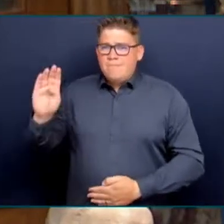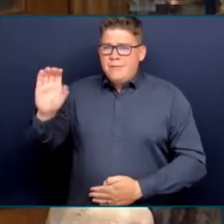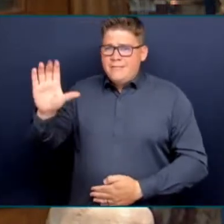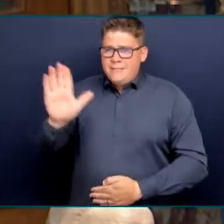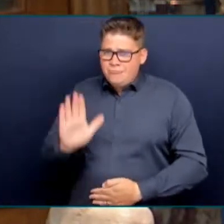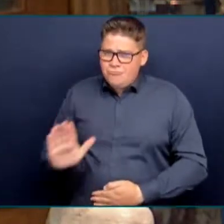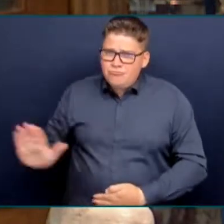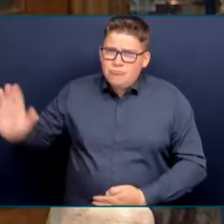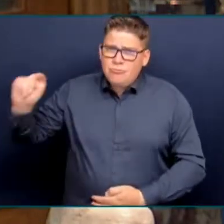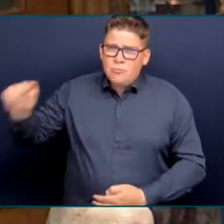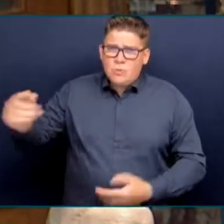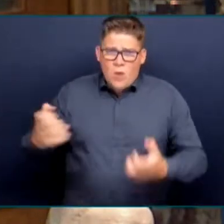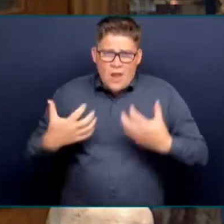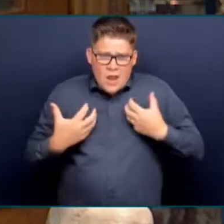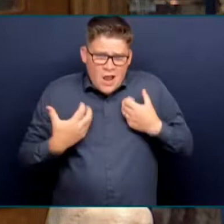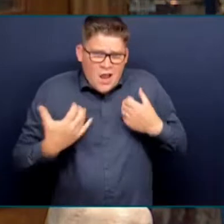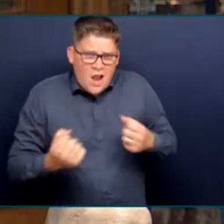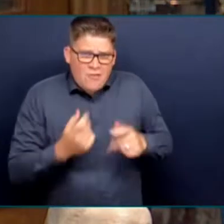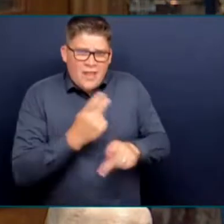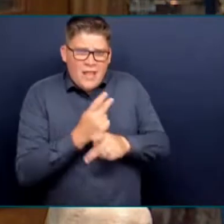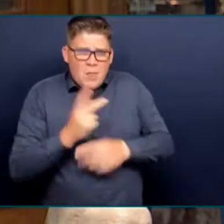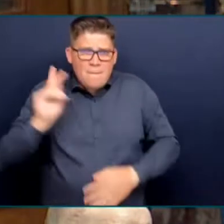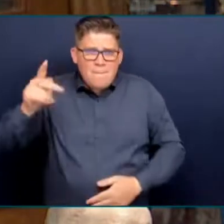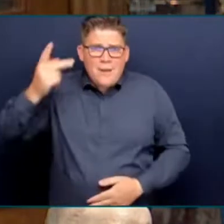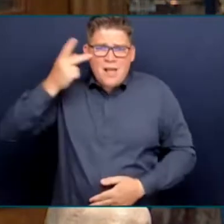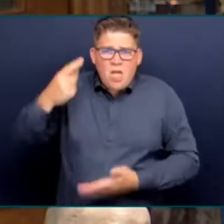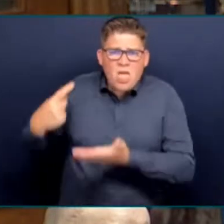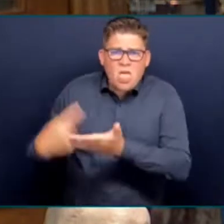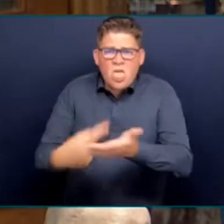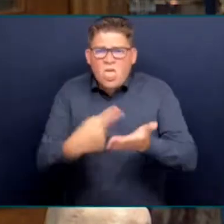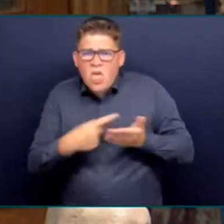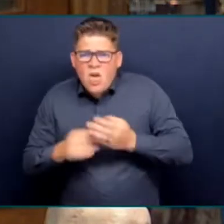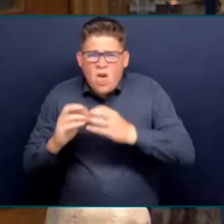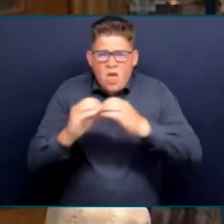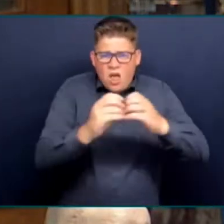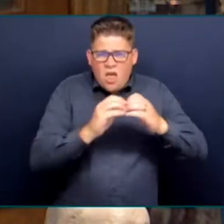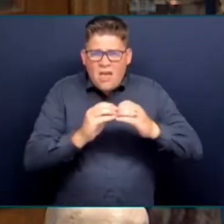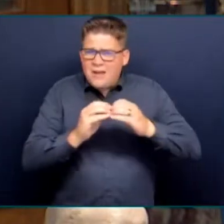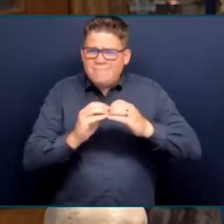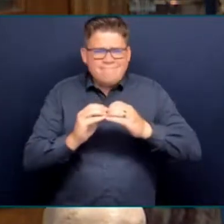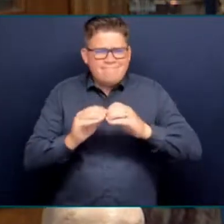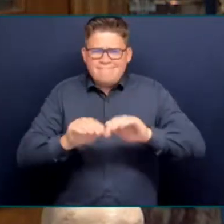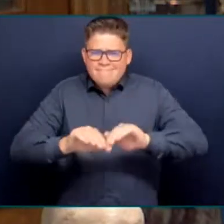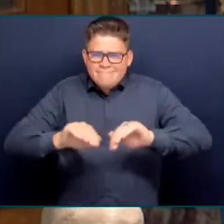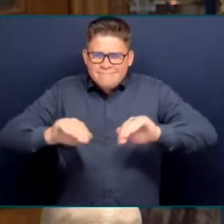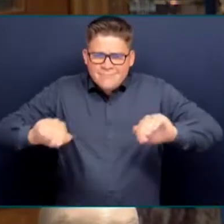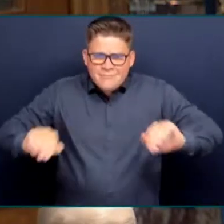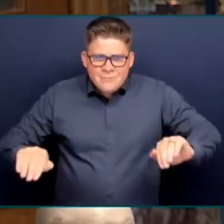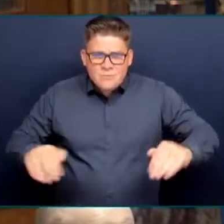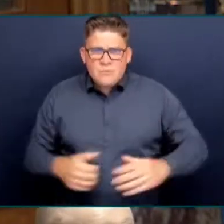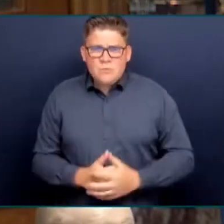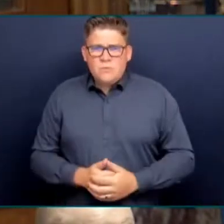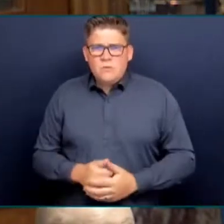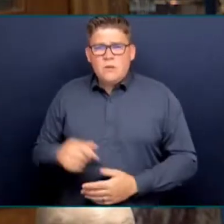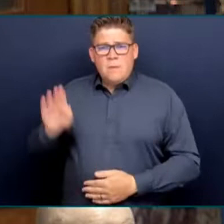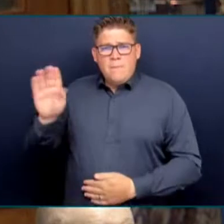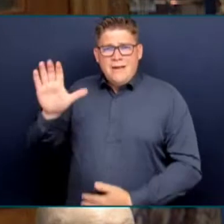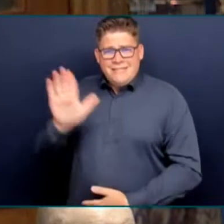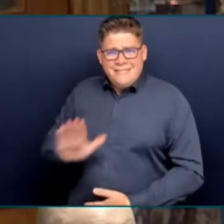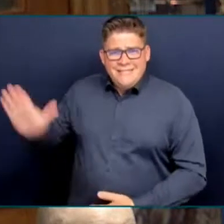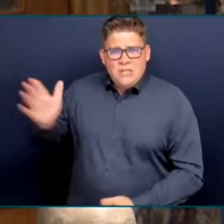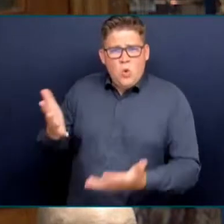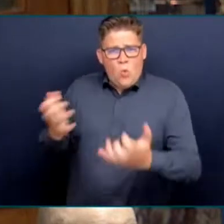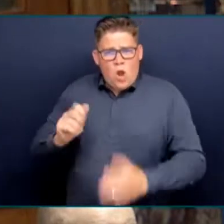British Columbians want to know that all of us, and we are all committed to this, all of us are committed